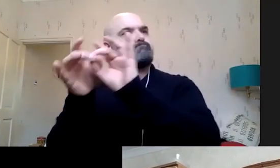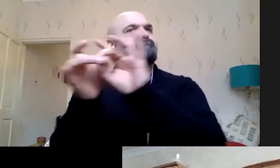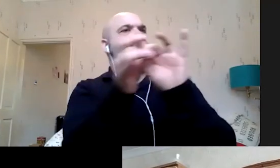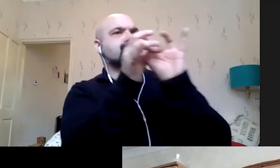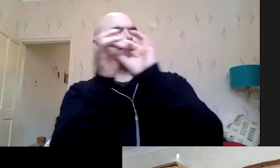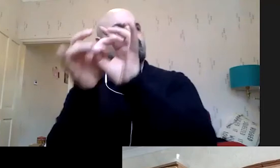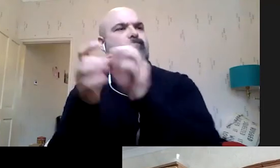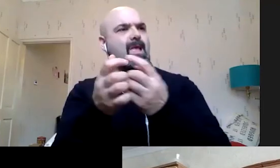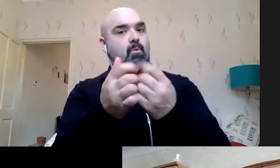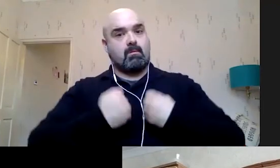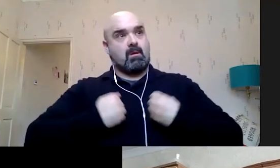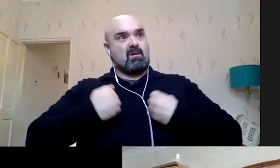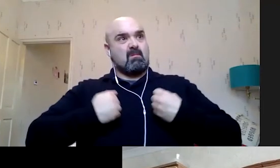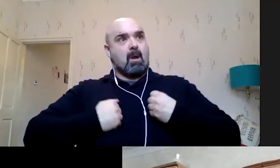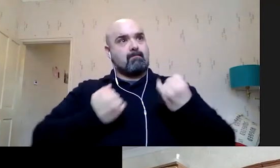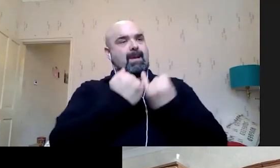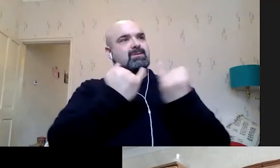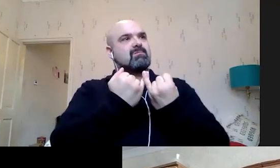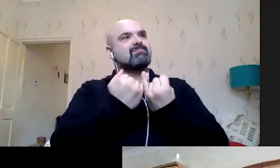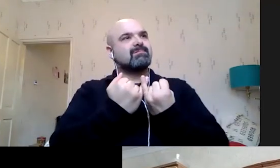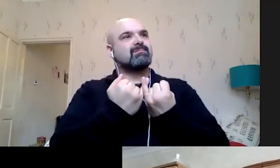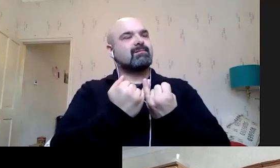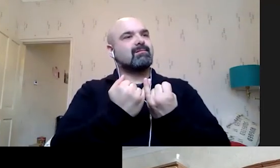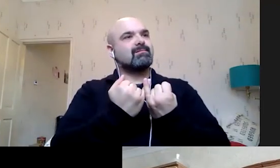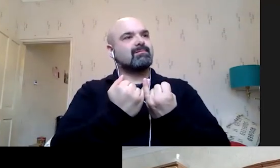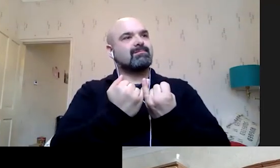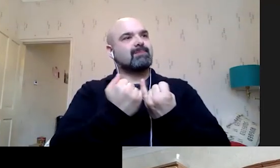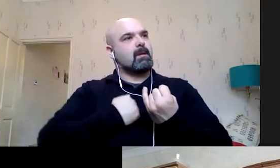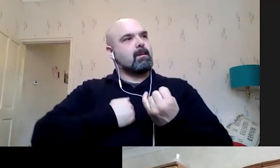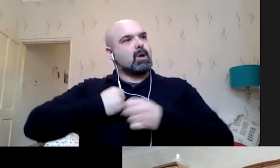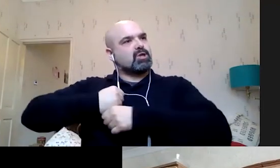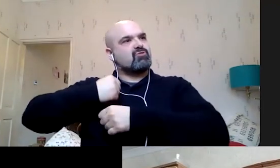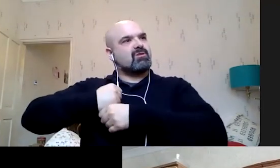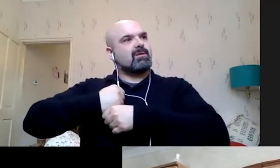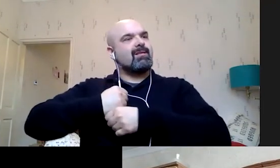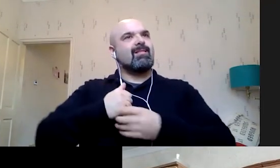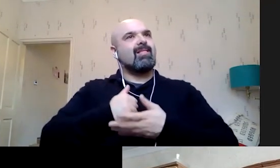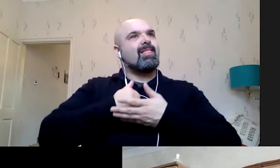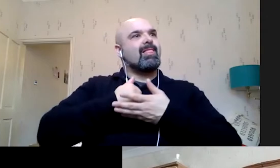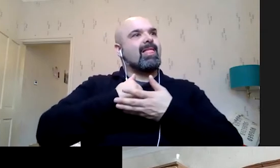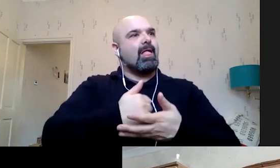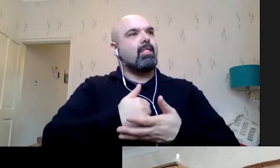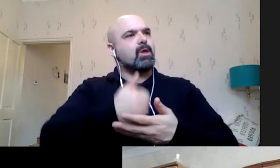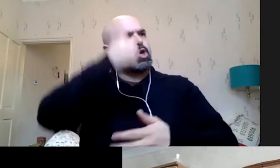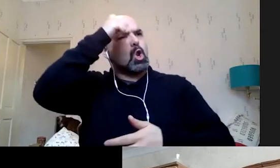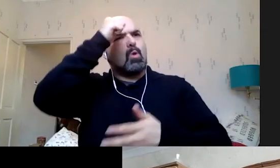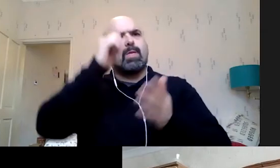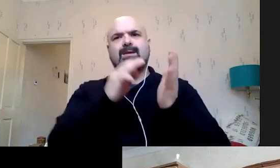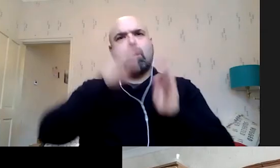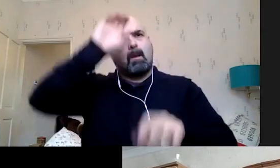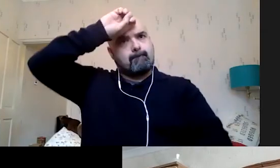that in my generation was the help that the LGBTQ community gave to the minors in the miners' strike.